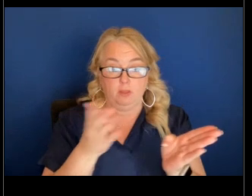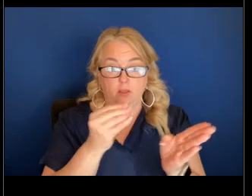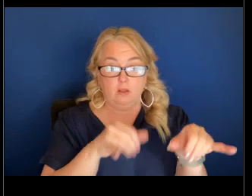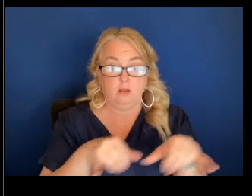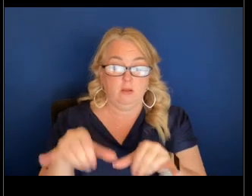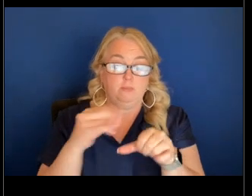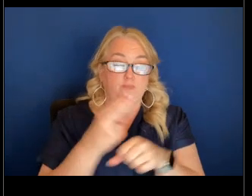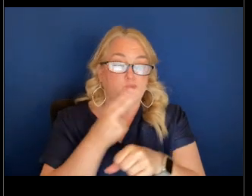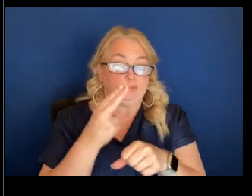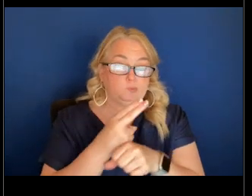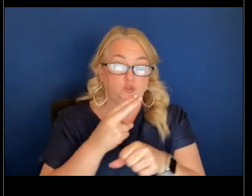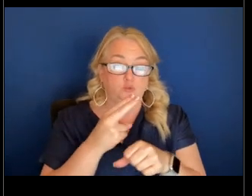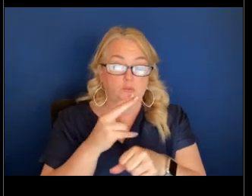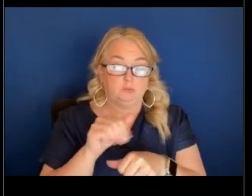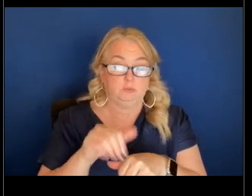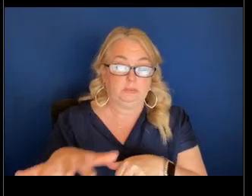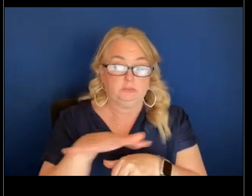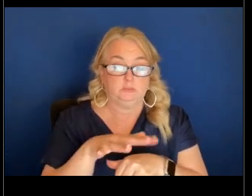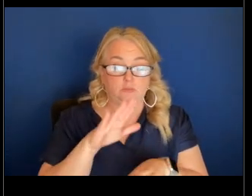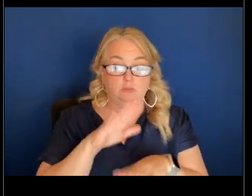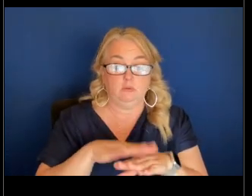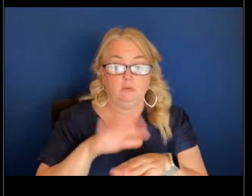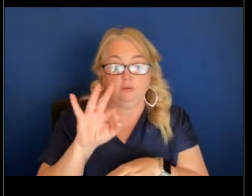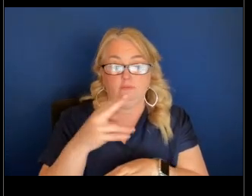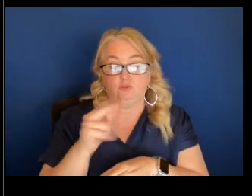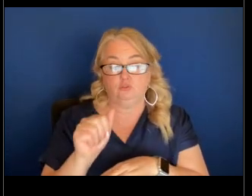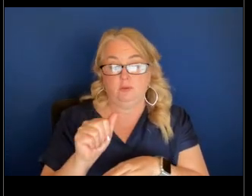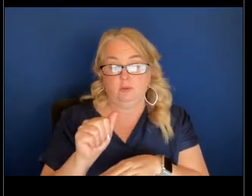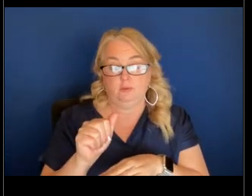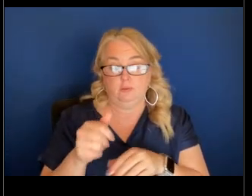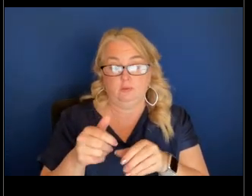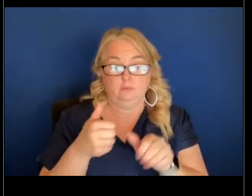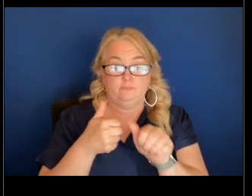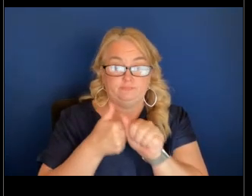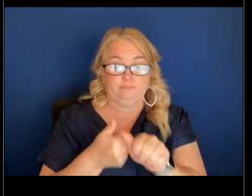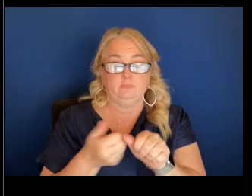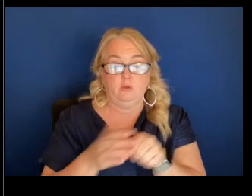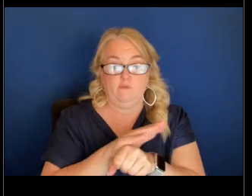the public and common use spaces on an FHA covered site.